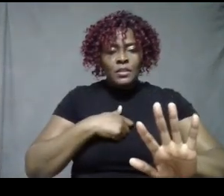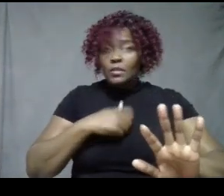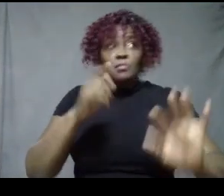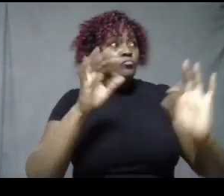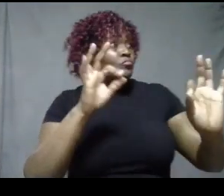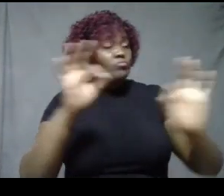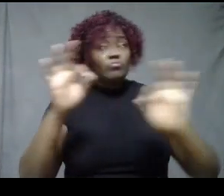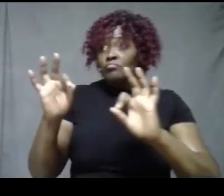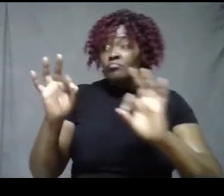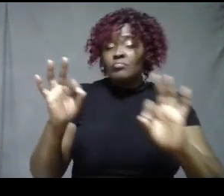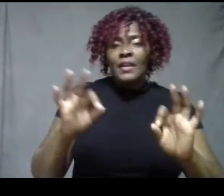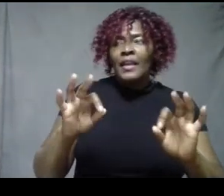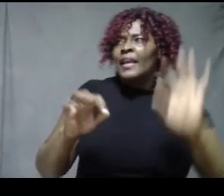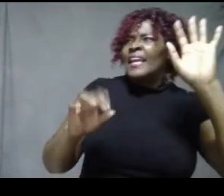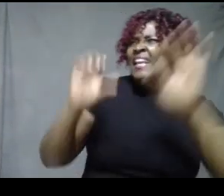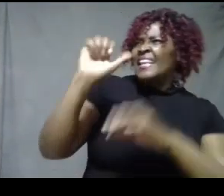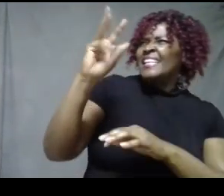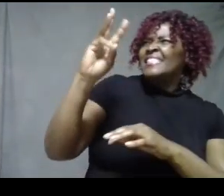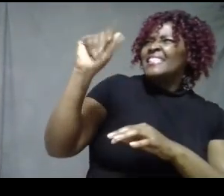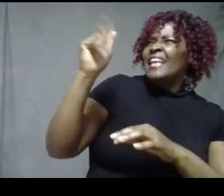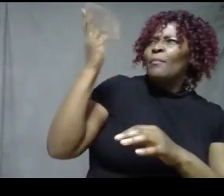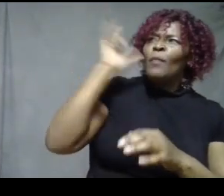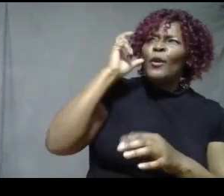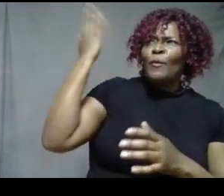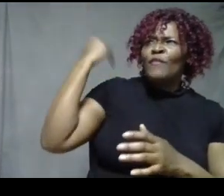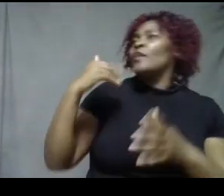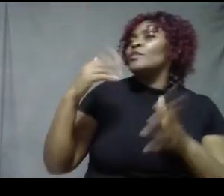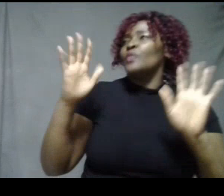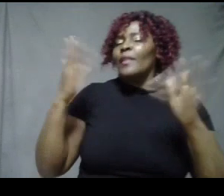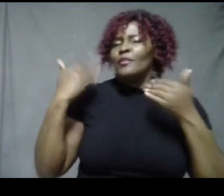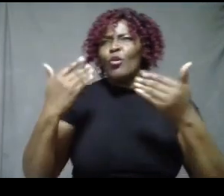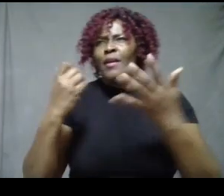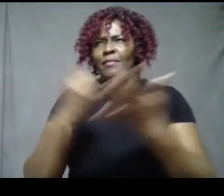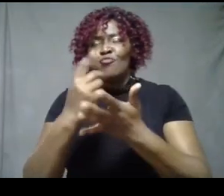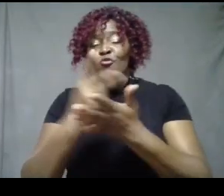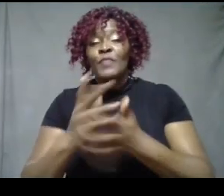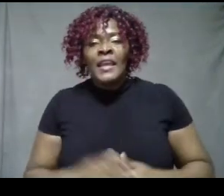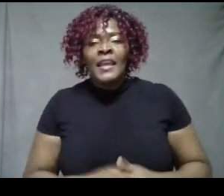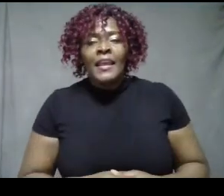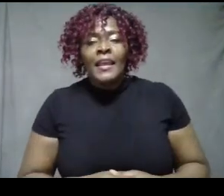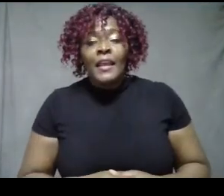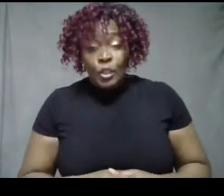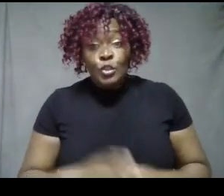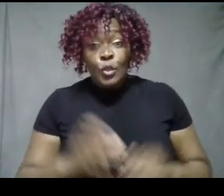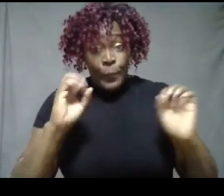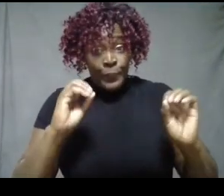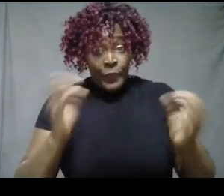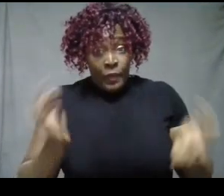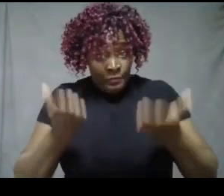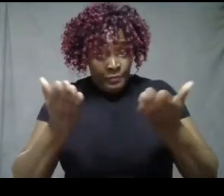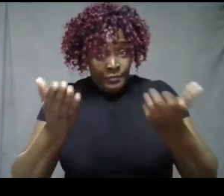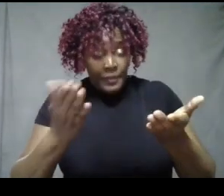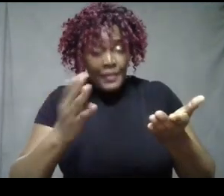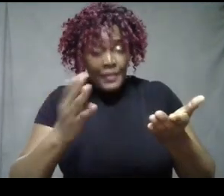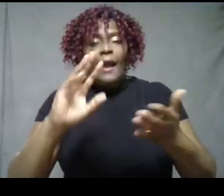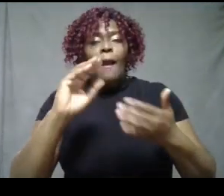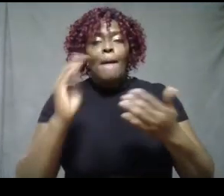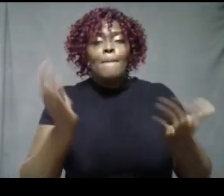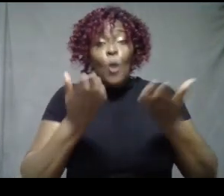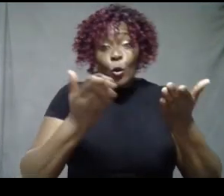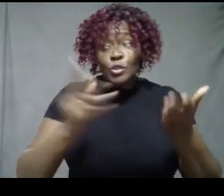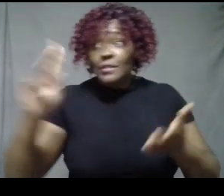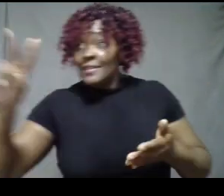right. 6A, but we heard about it, so let's go ahead and get that done. Okay. We have a motion and a second. All those in favor